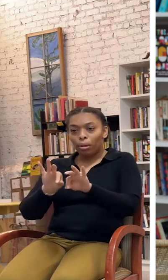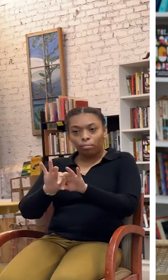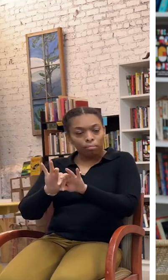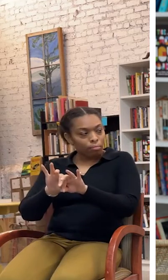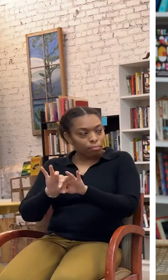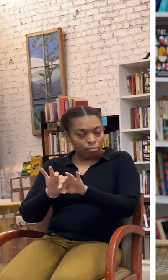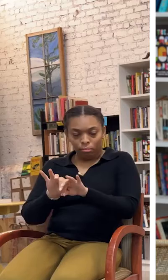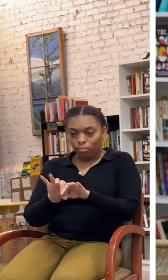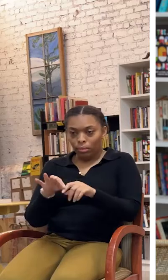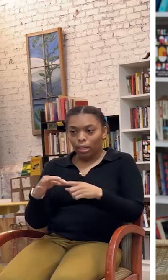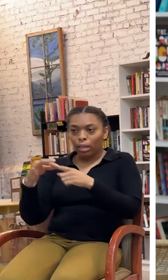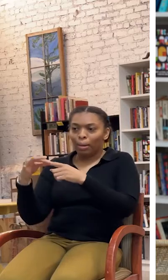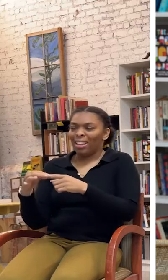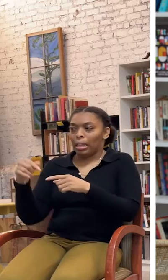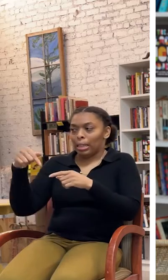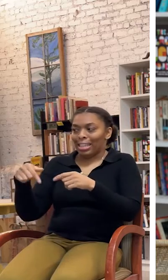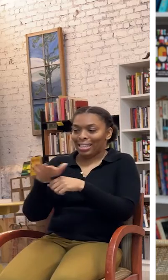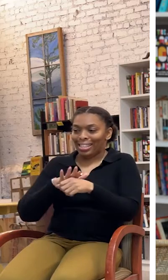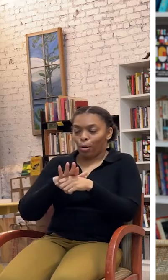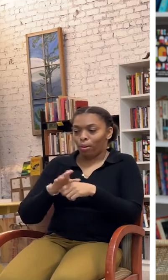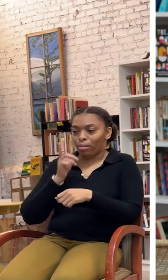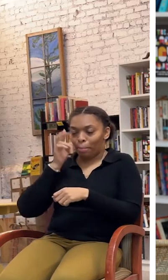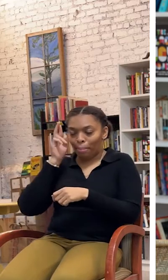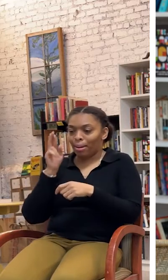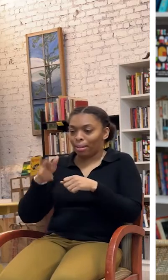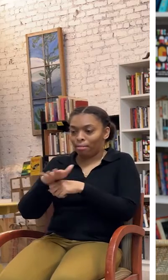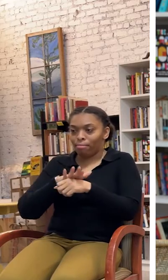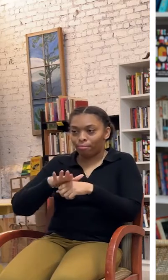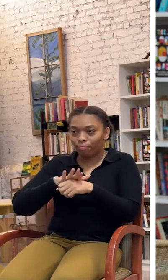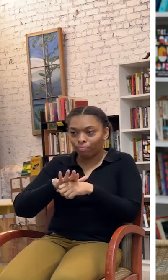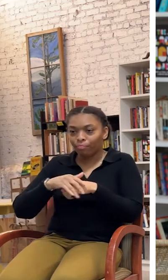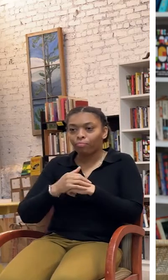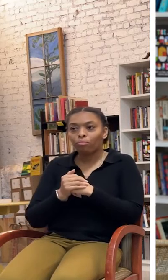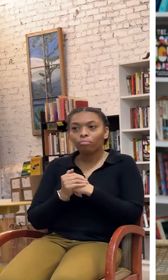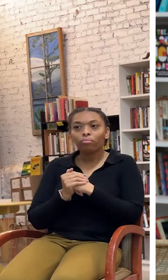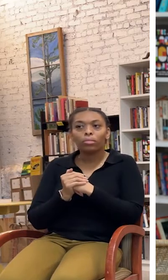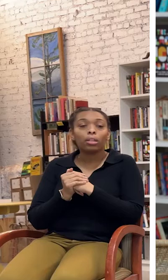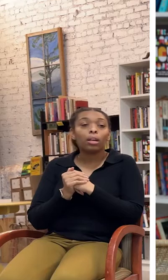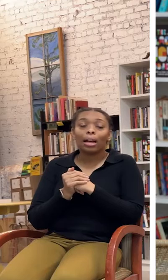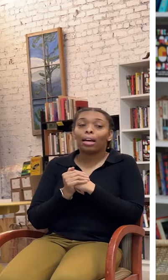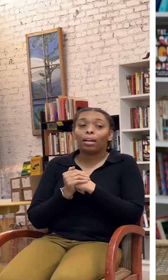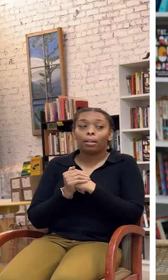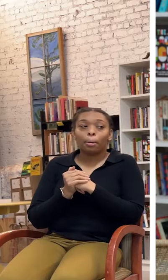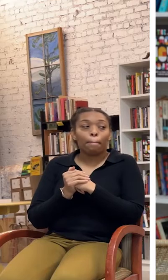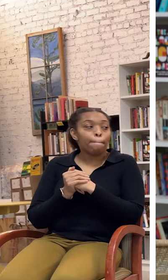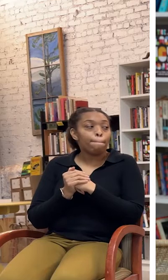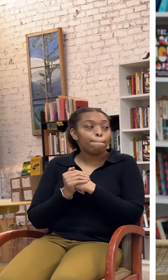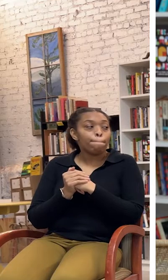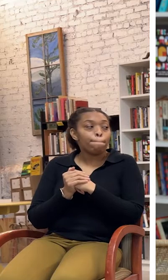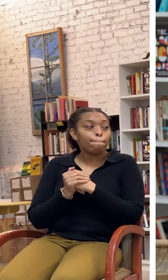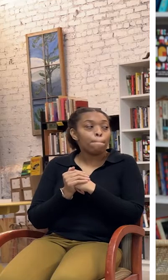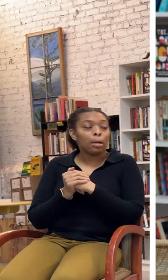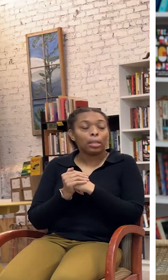in a historically Dominican area of New York City. And that she said something that is also should be taken seriously about the